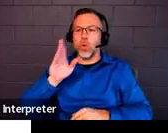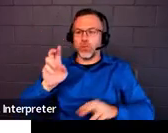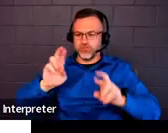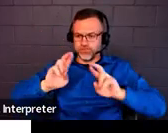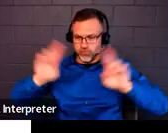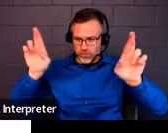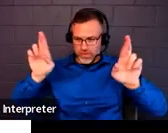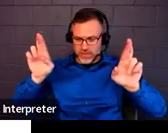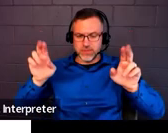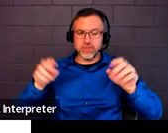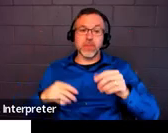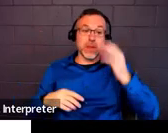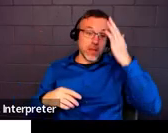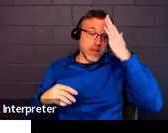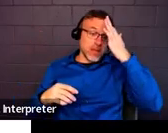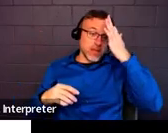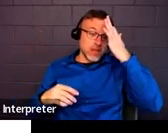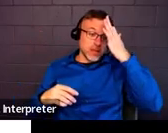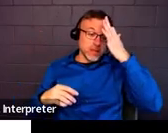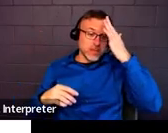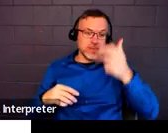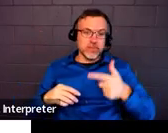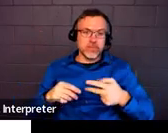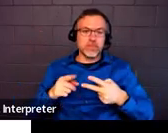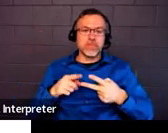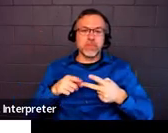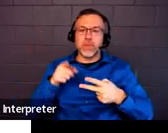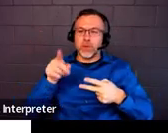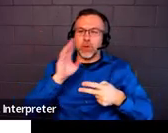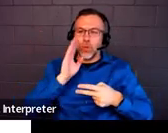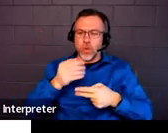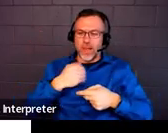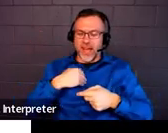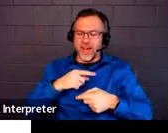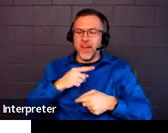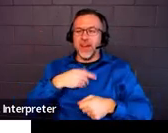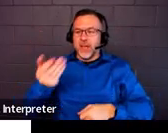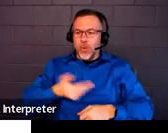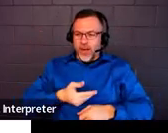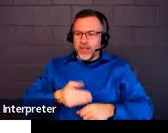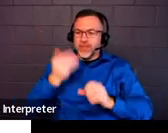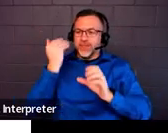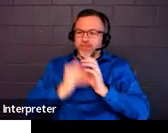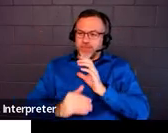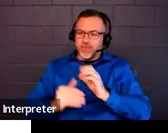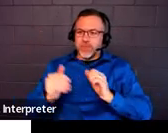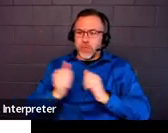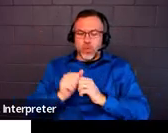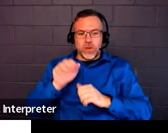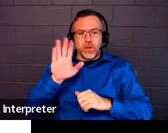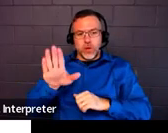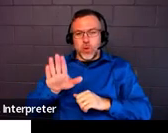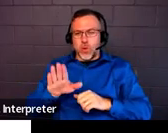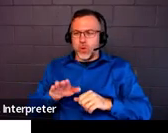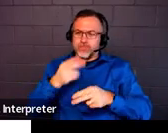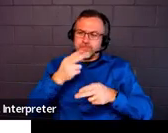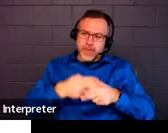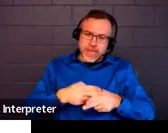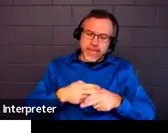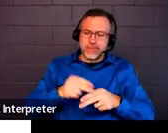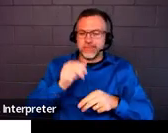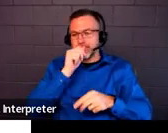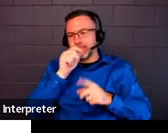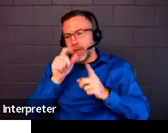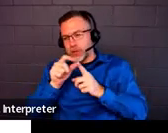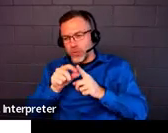platform. You will receive a welcome email from the MSAA platform with your login instructions, helping you to